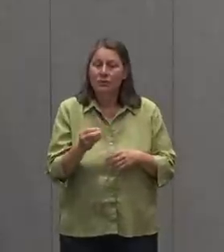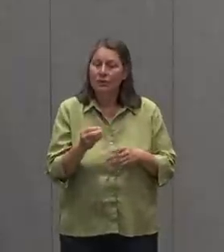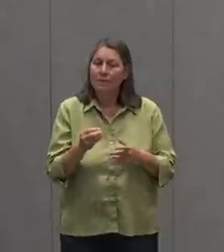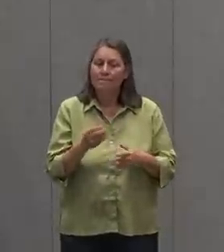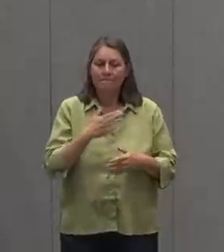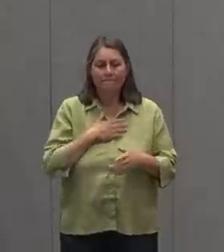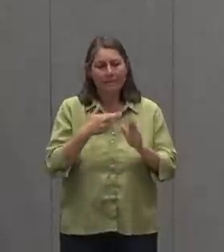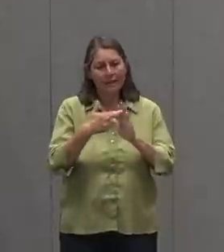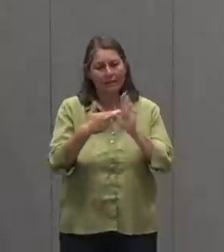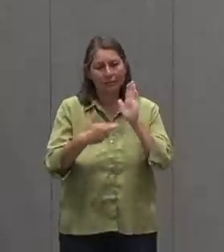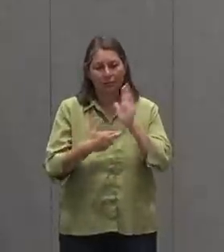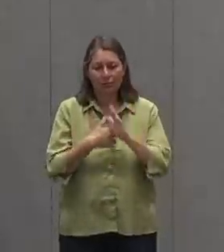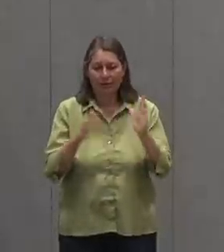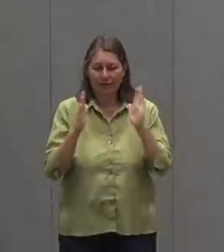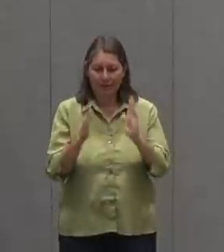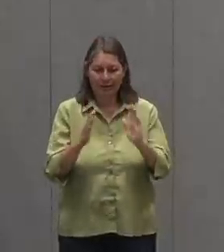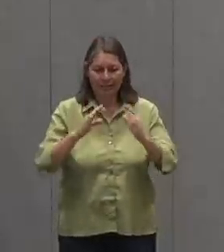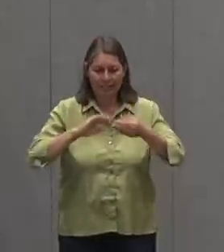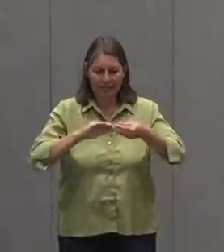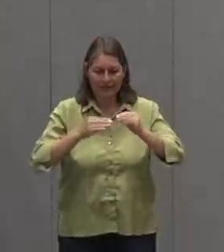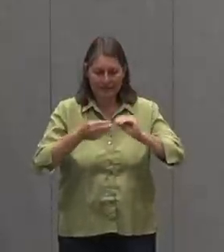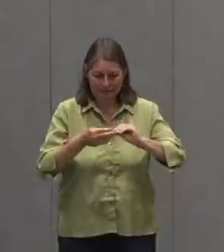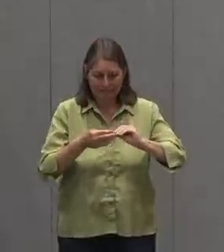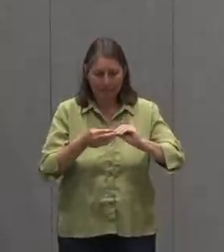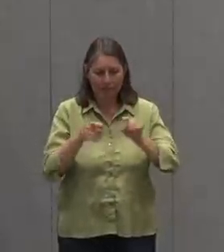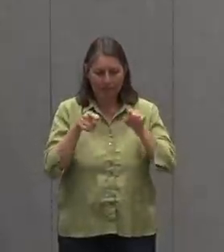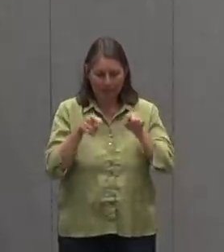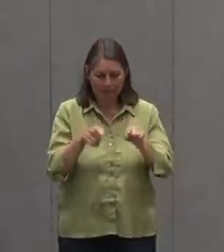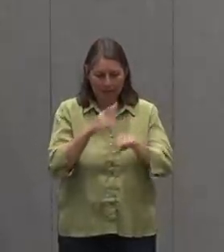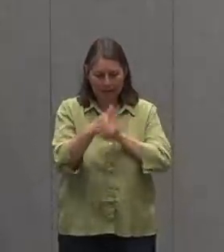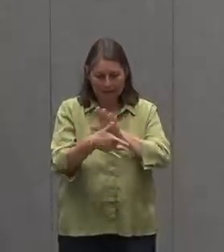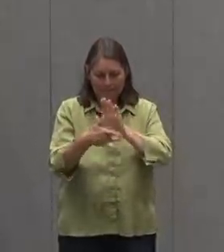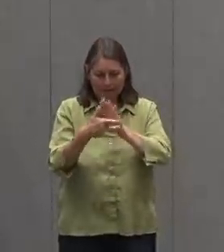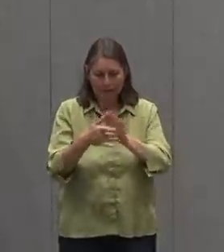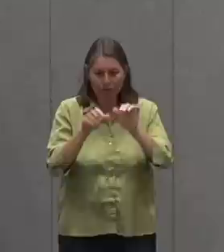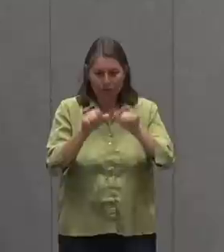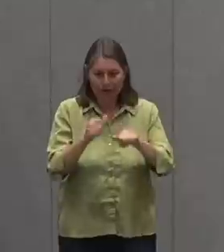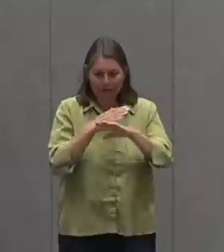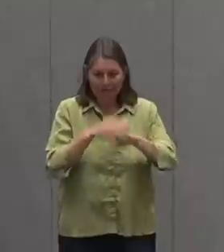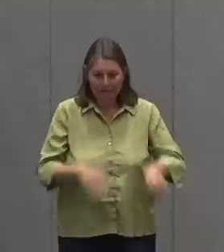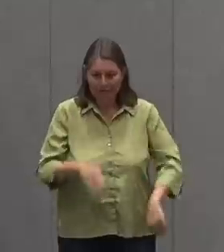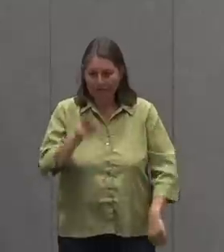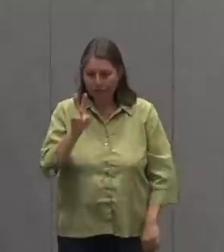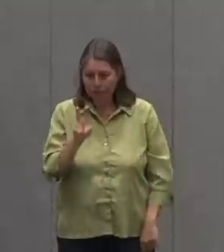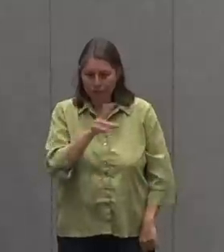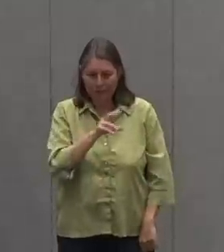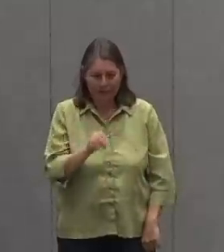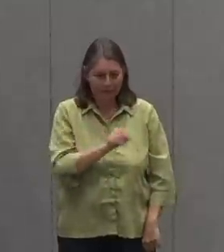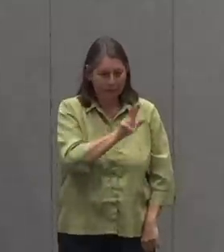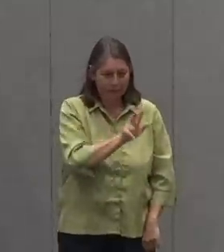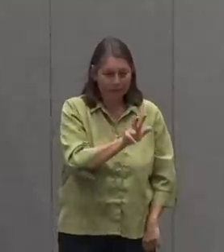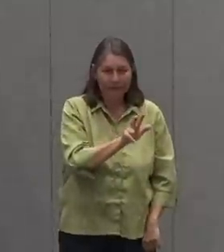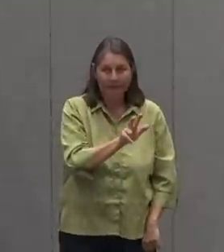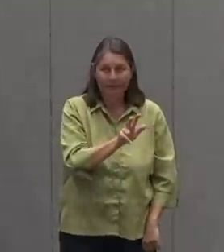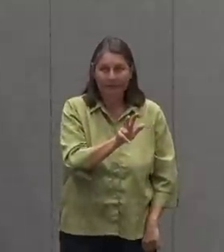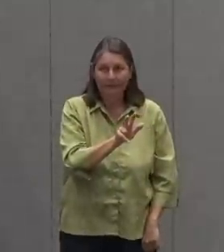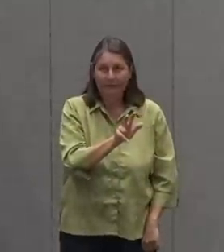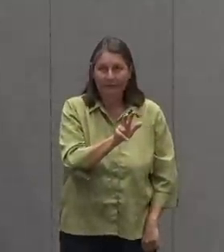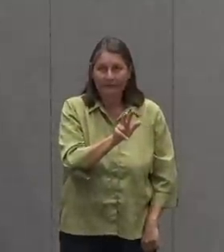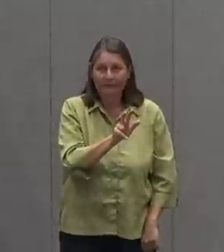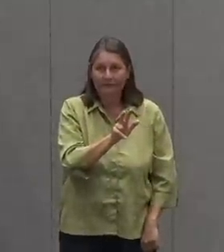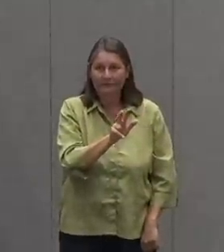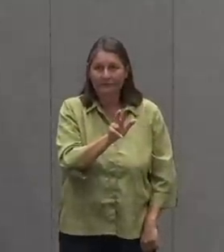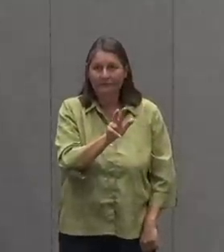rule was that I was working on multiples of 2 and 3s, and the numbers that were